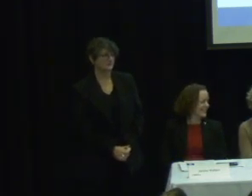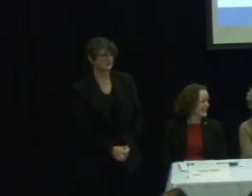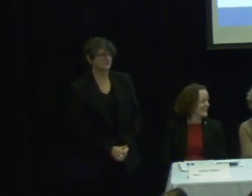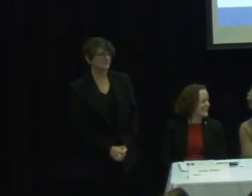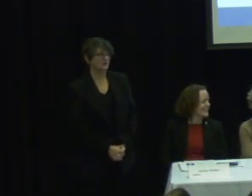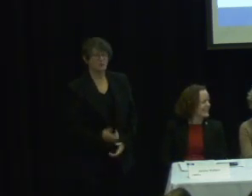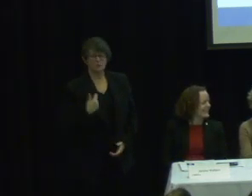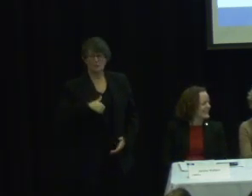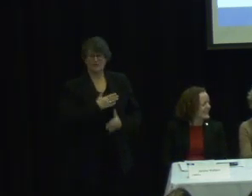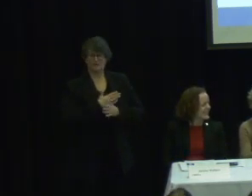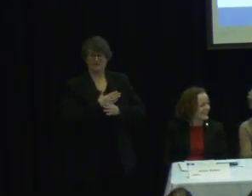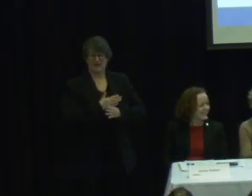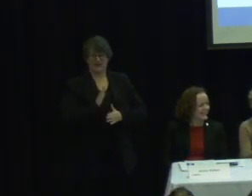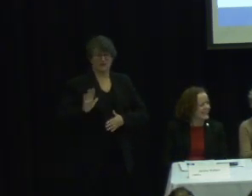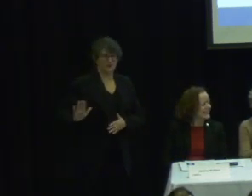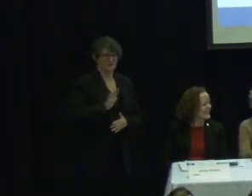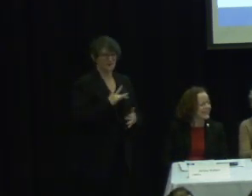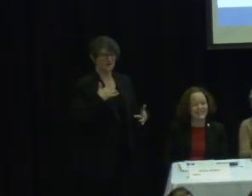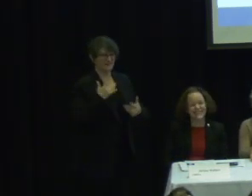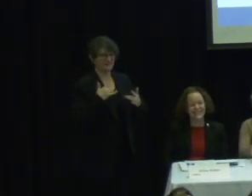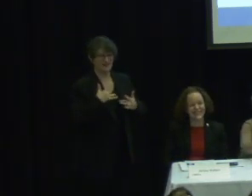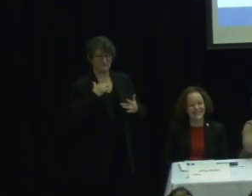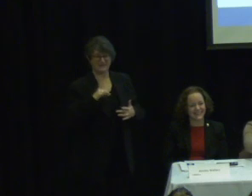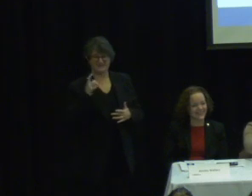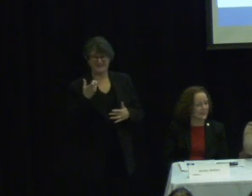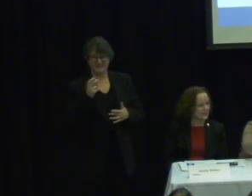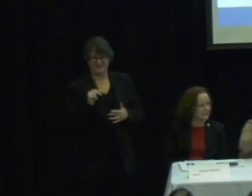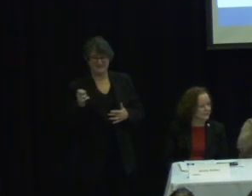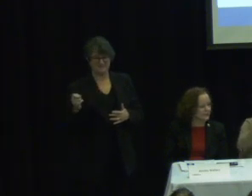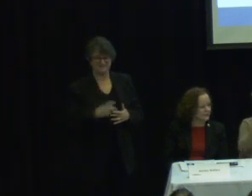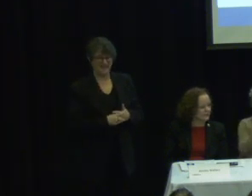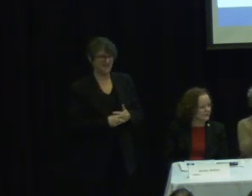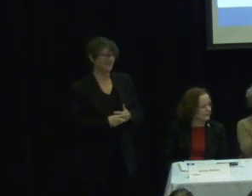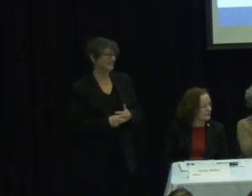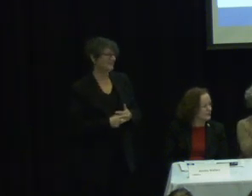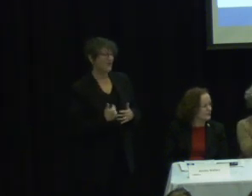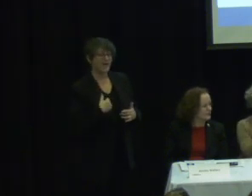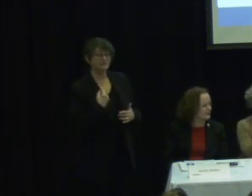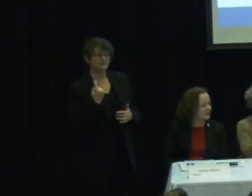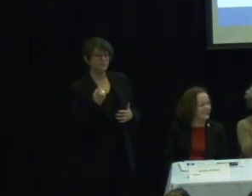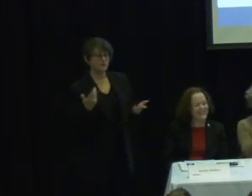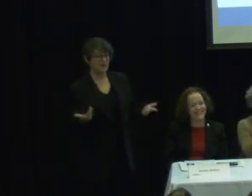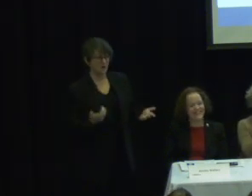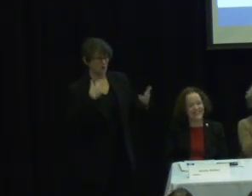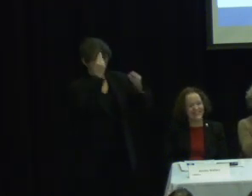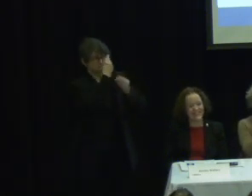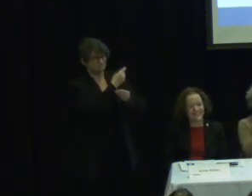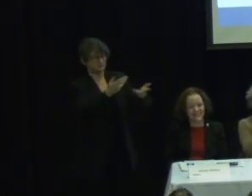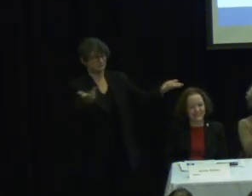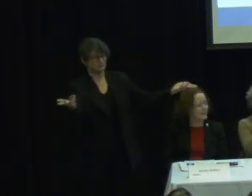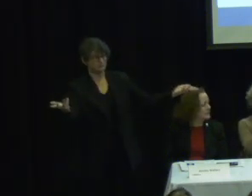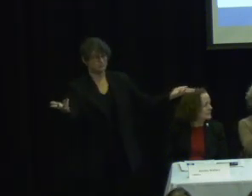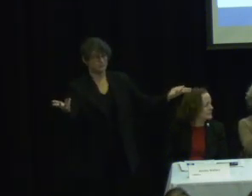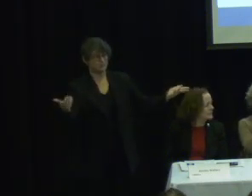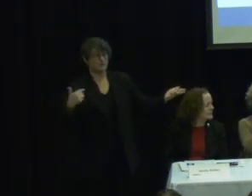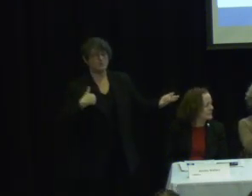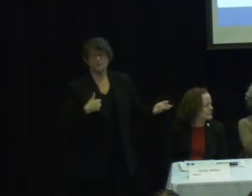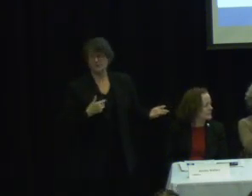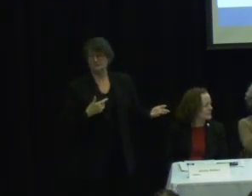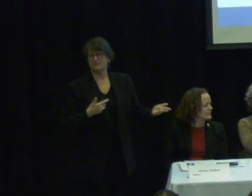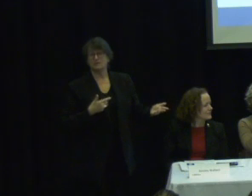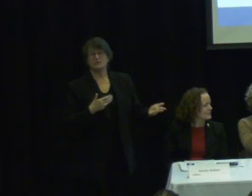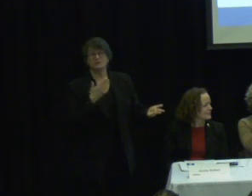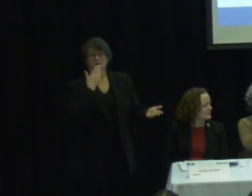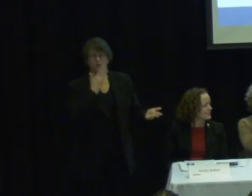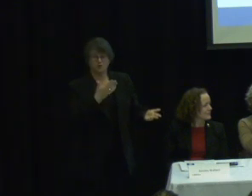We share that excitement, but I think when we have so many here, I want to get that news out. And I know we all extend well wishes, and we'll be